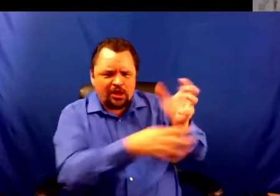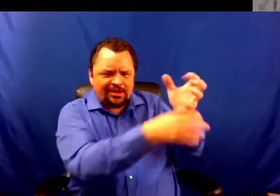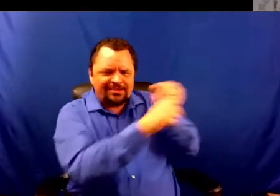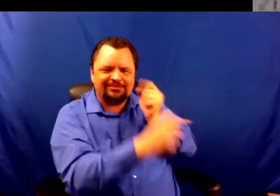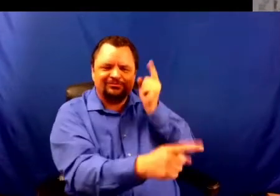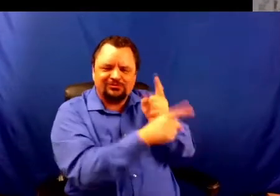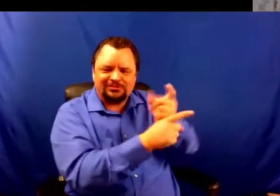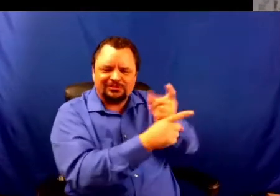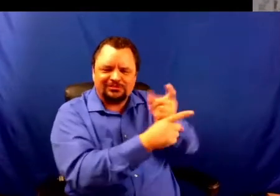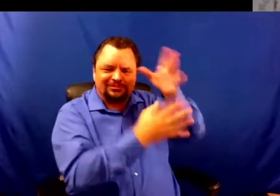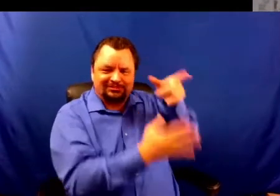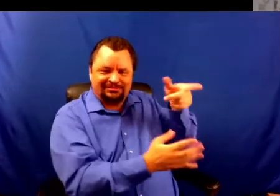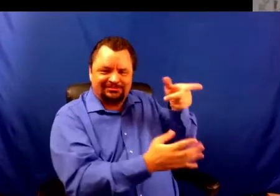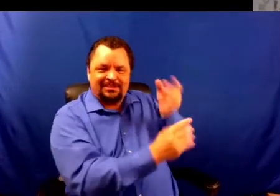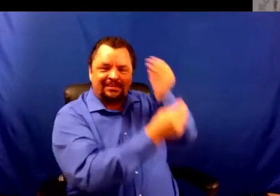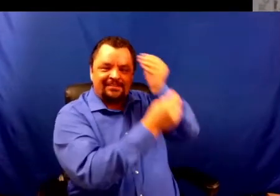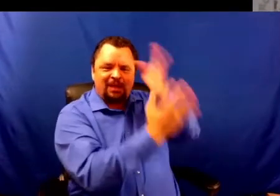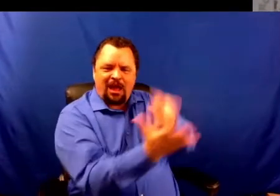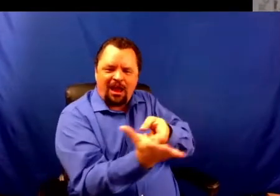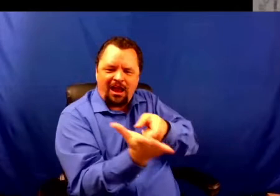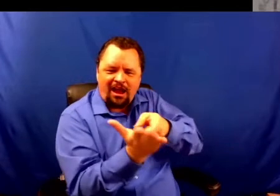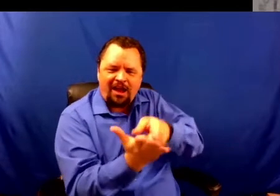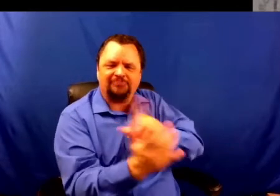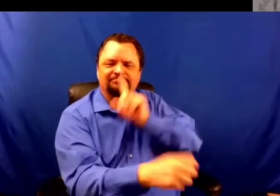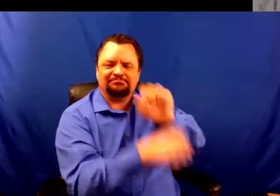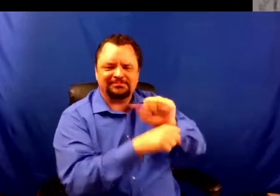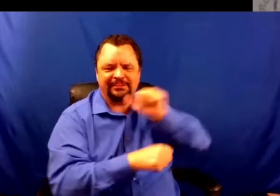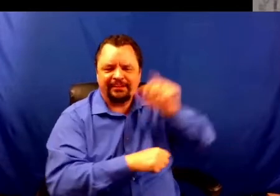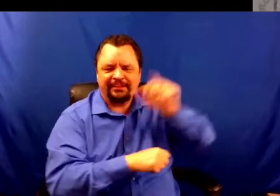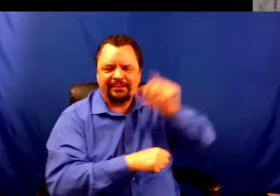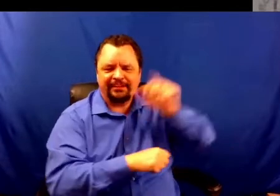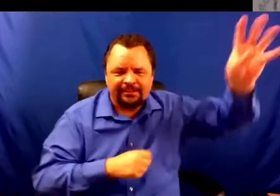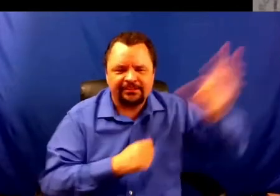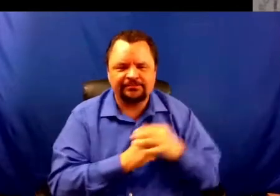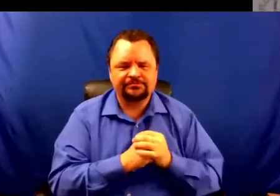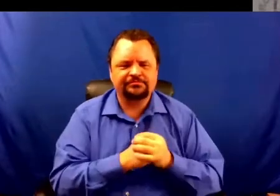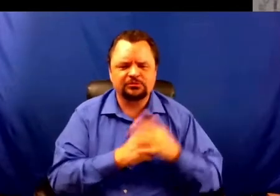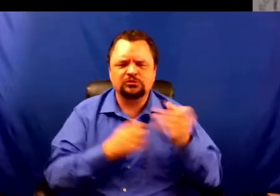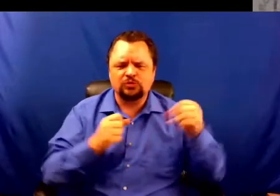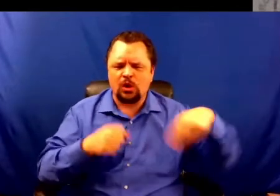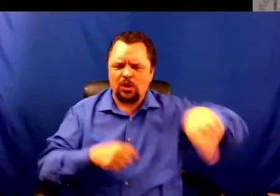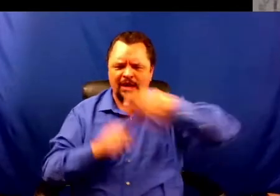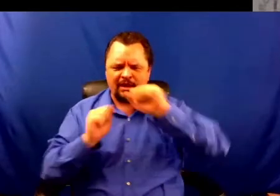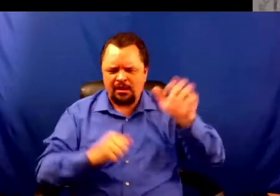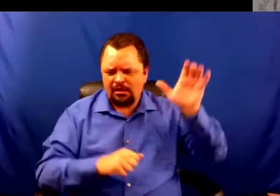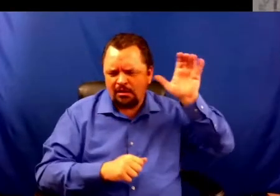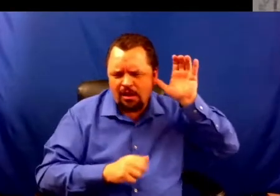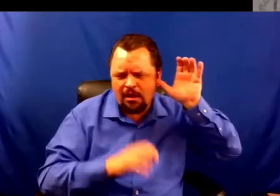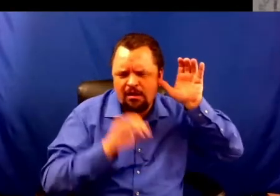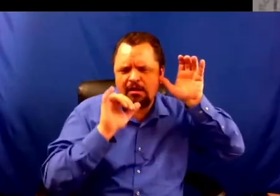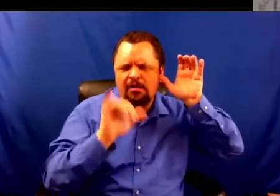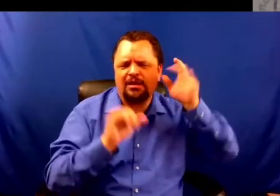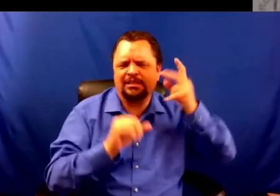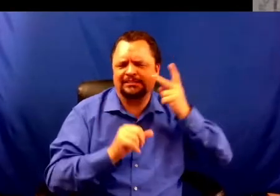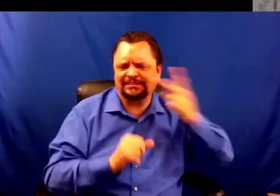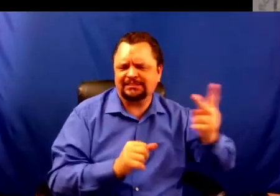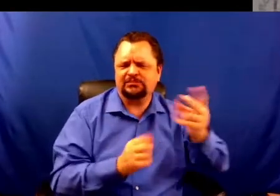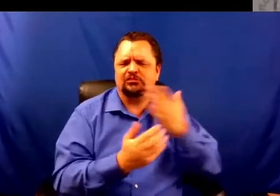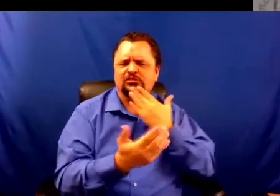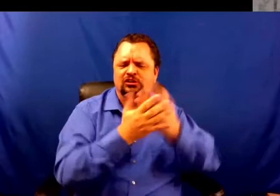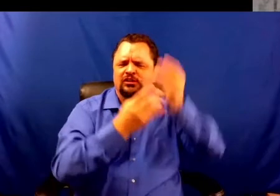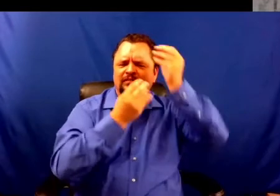speak truth and speak fact to our communities so that they can make wise